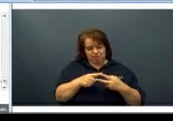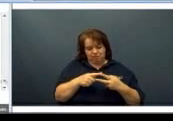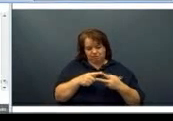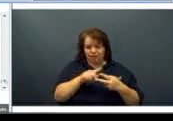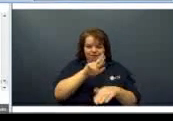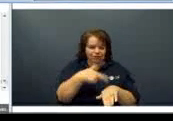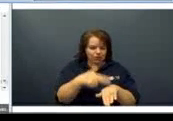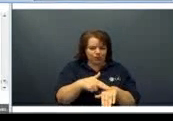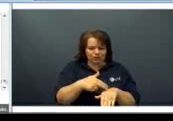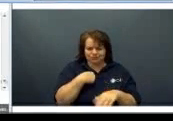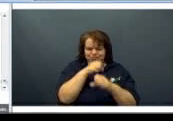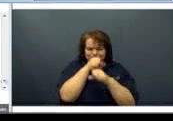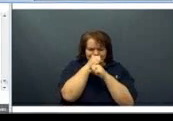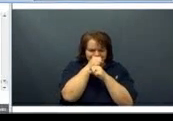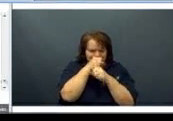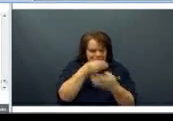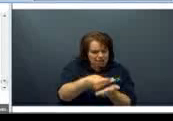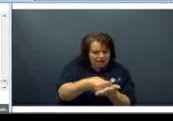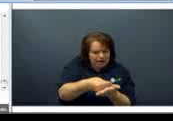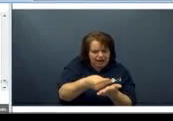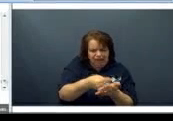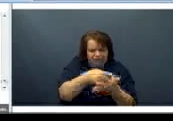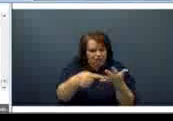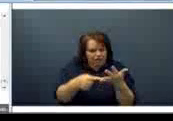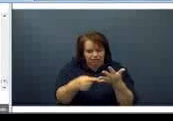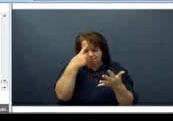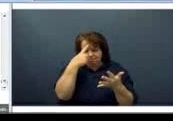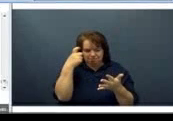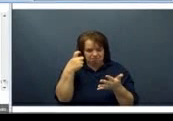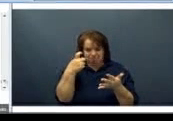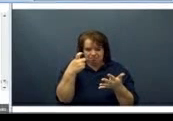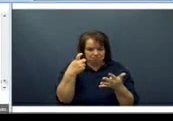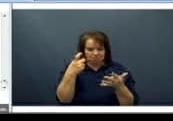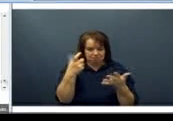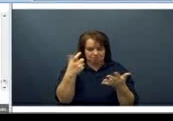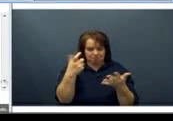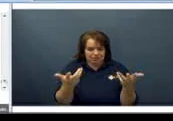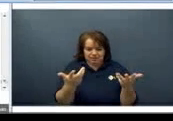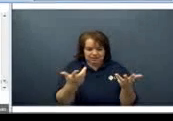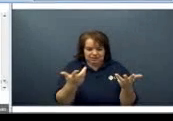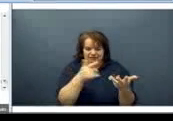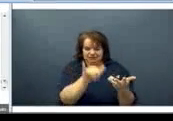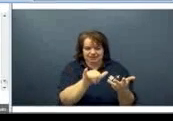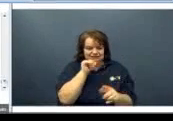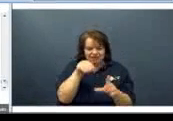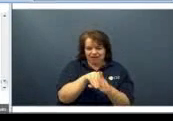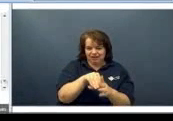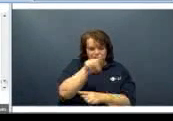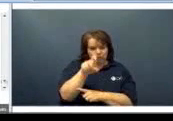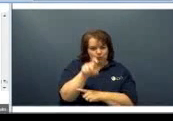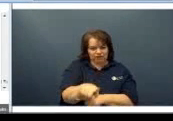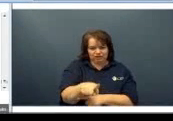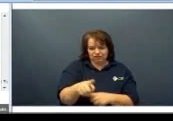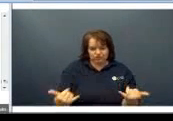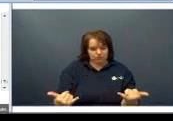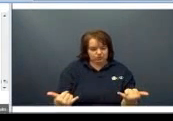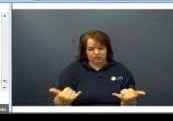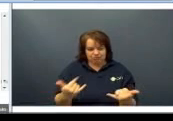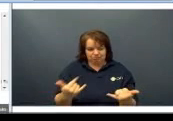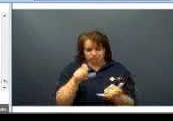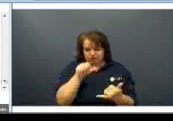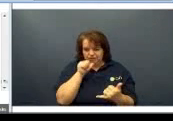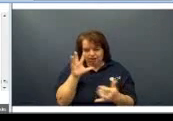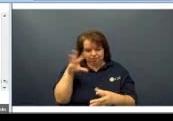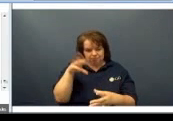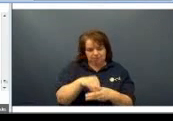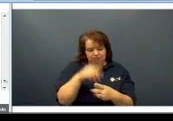course, we don't even talk about money or those type of things because it's not even the question